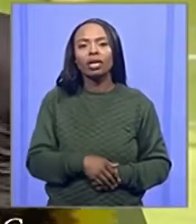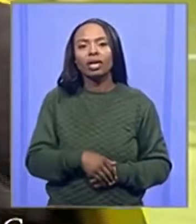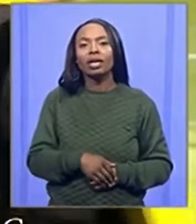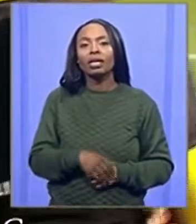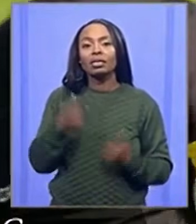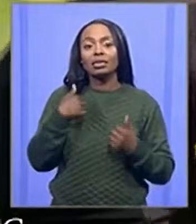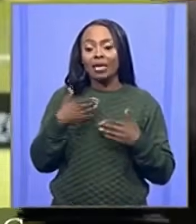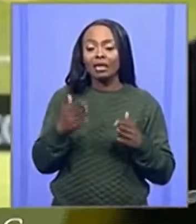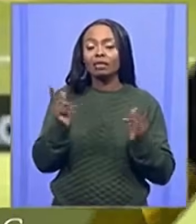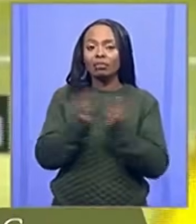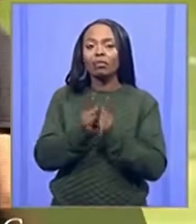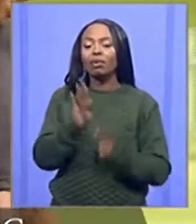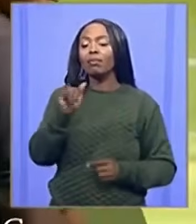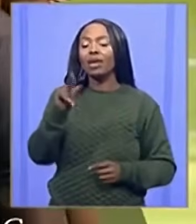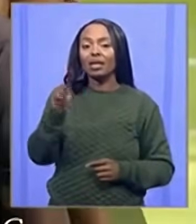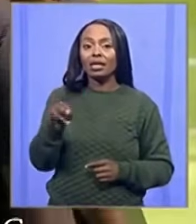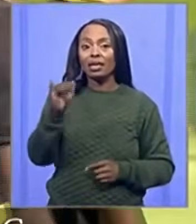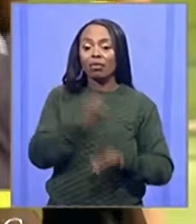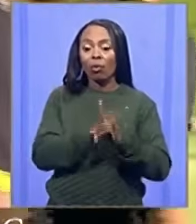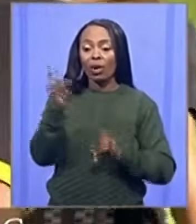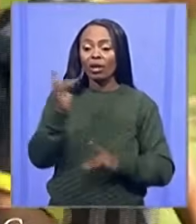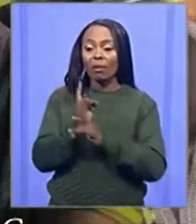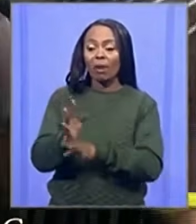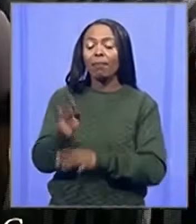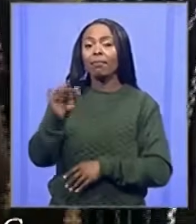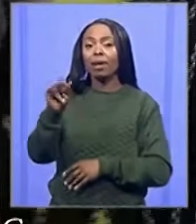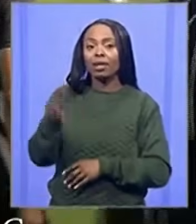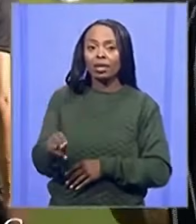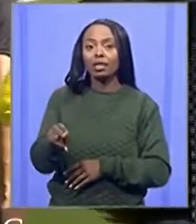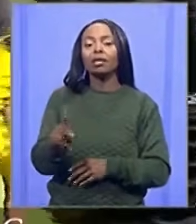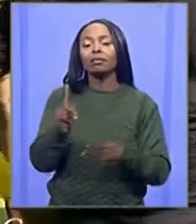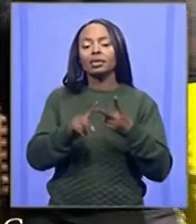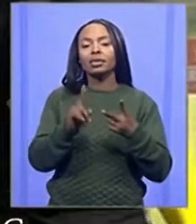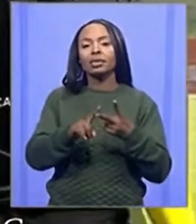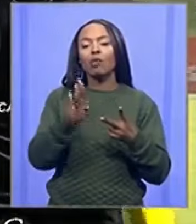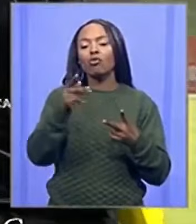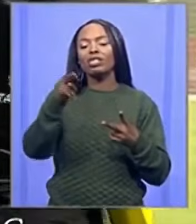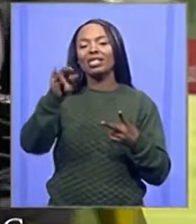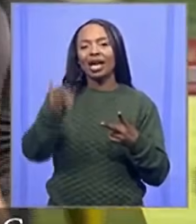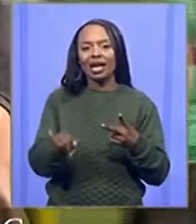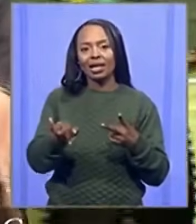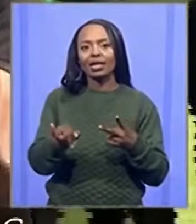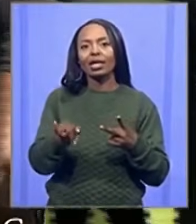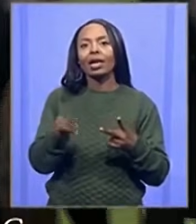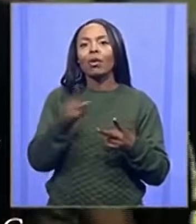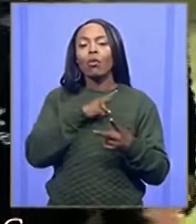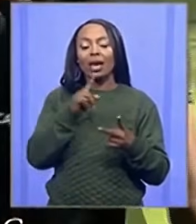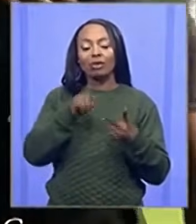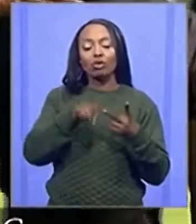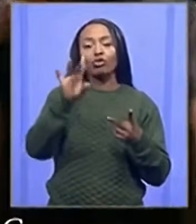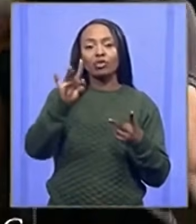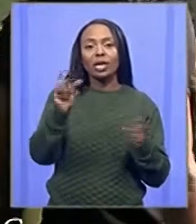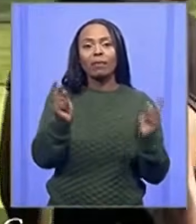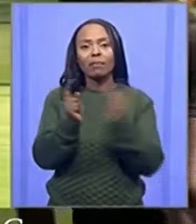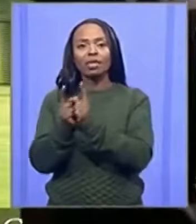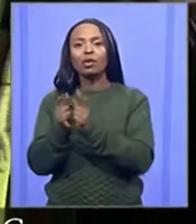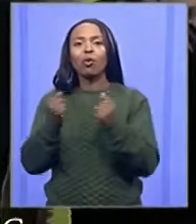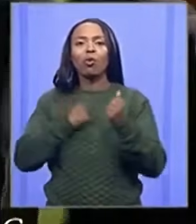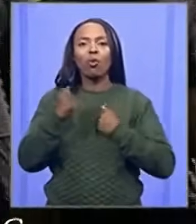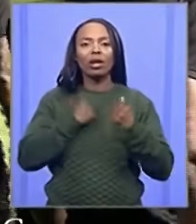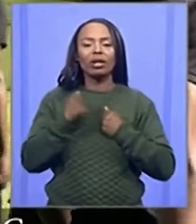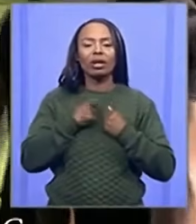go sasa ge ba ka fenya ka Labobedi ka Butare kgatlhanong le Rwanda. Bafana ba tla di goga